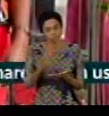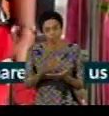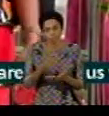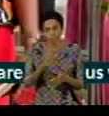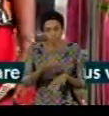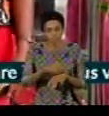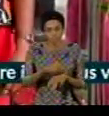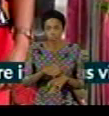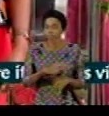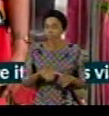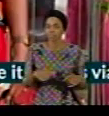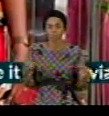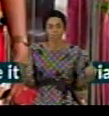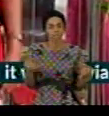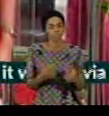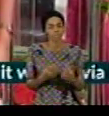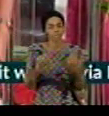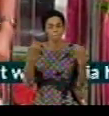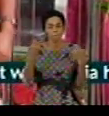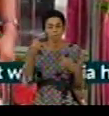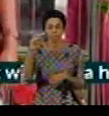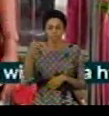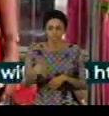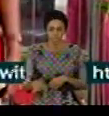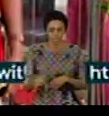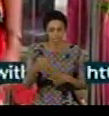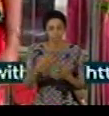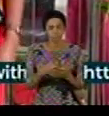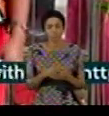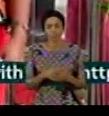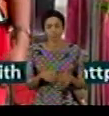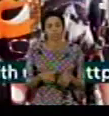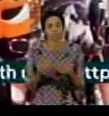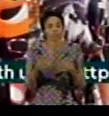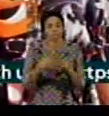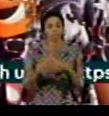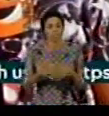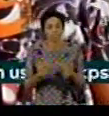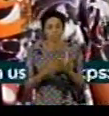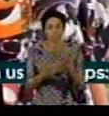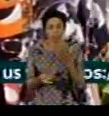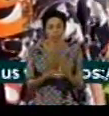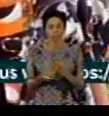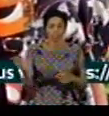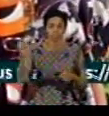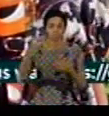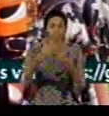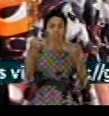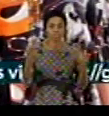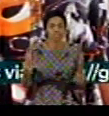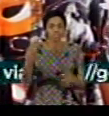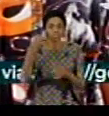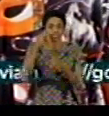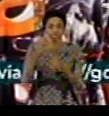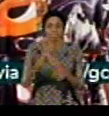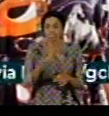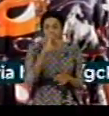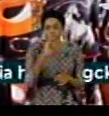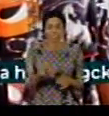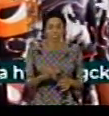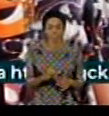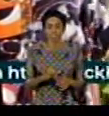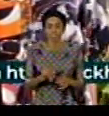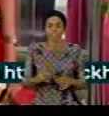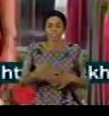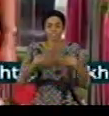too much on my leg but after that program see today I'm Healed Church join me